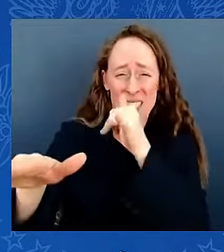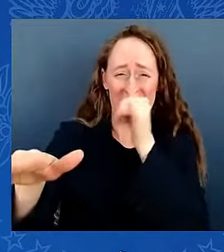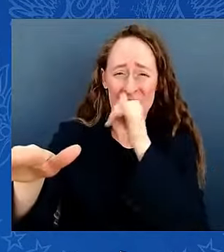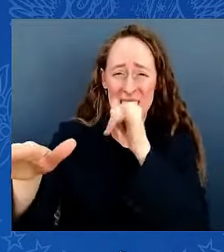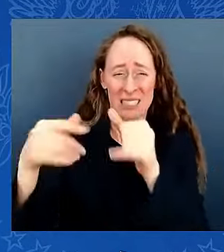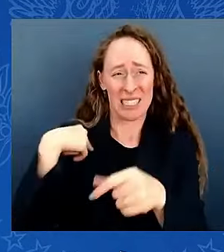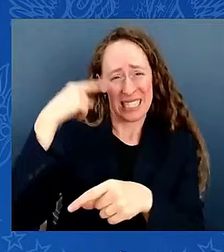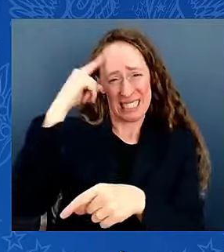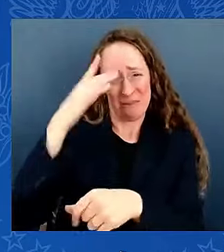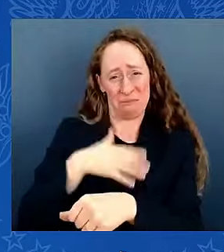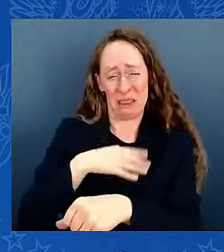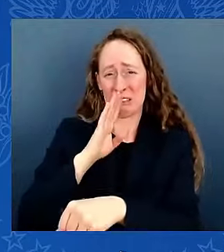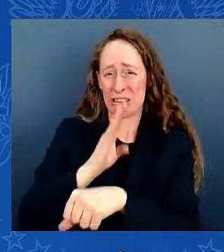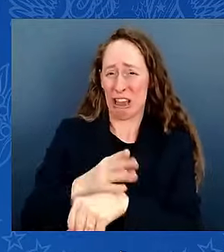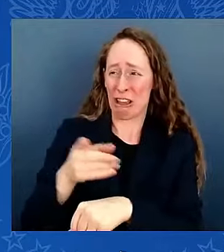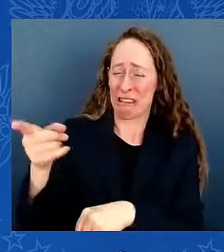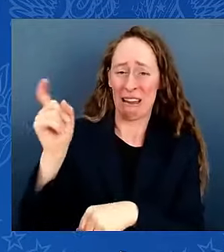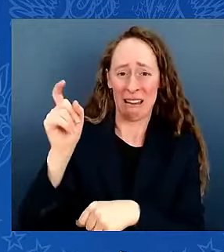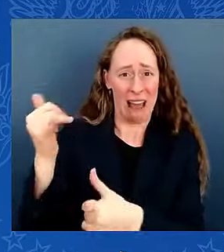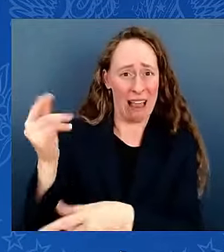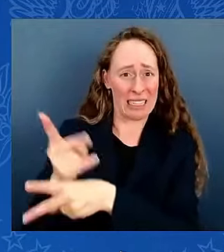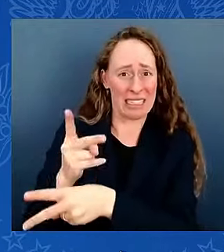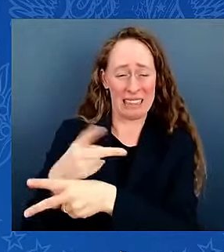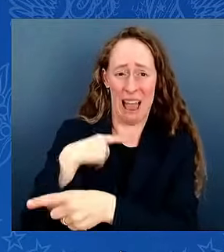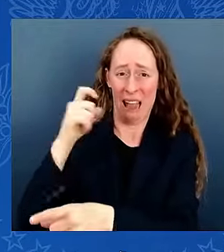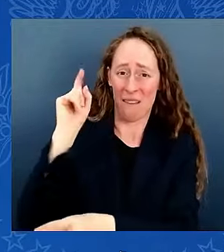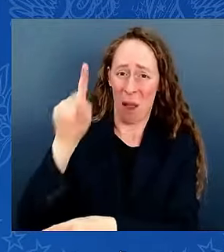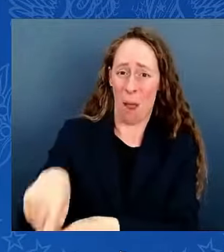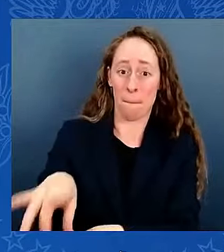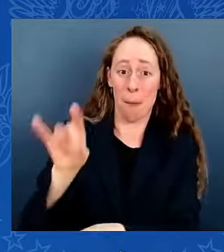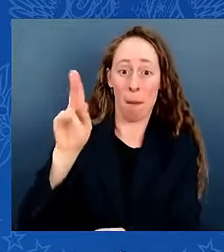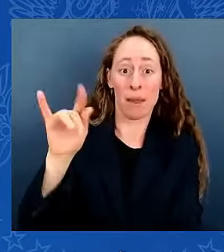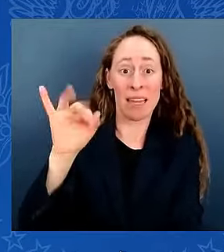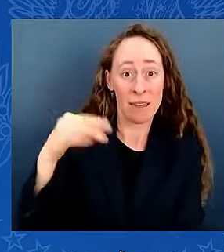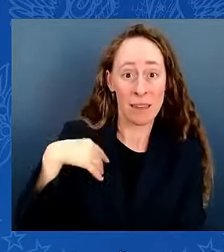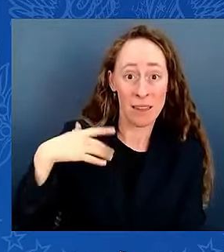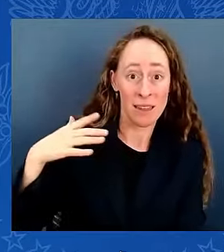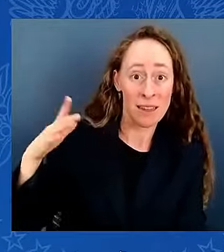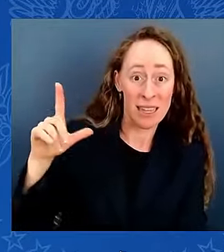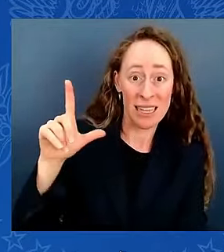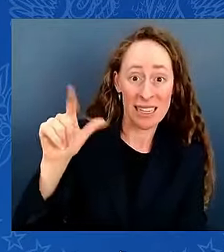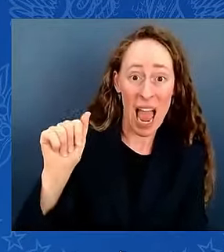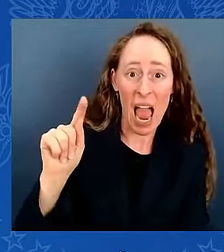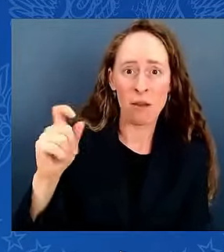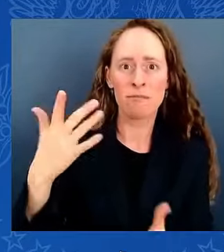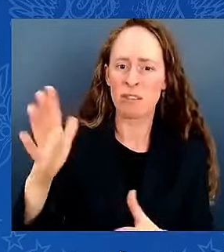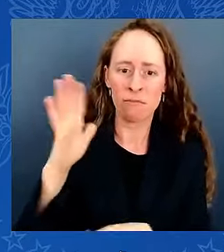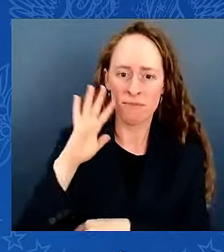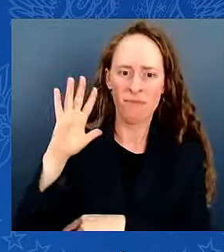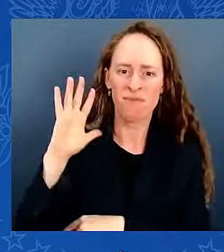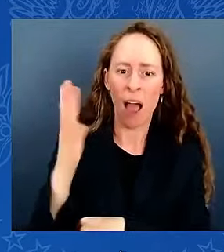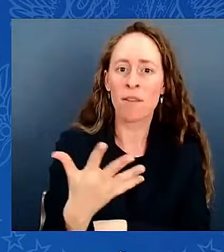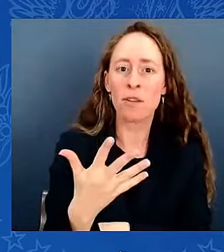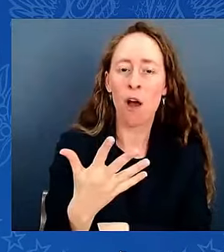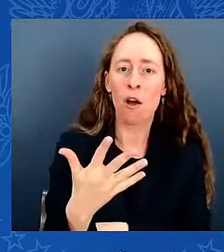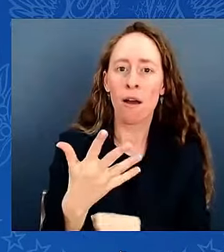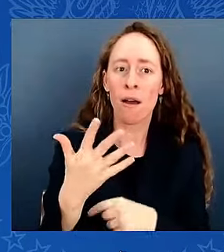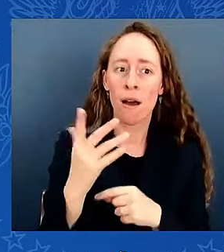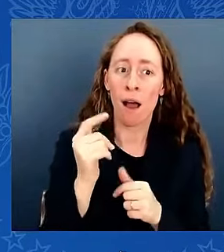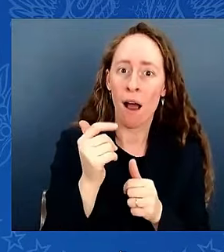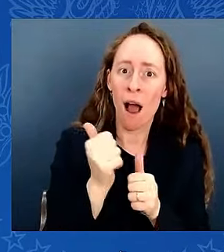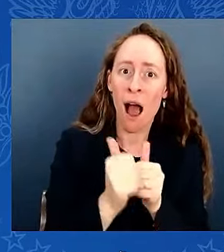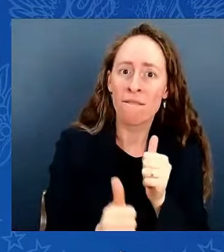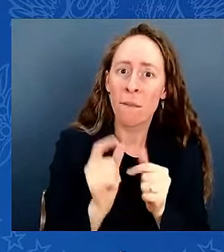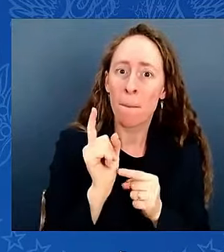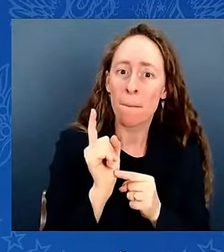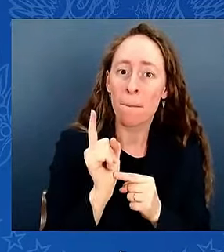minute if you are late. And that $7 trillion is a US government budget, not my personal budget, so every minute